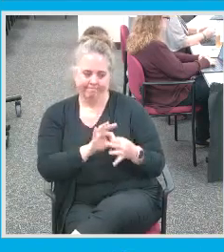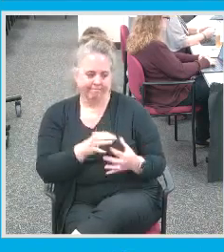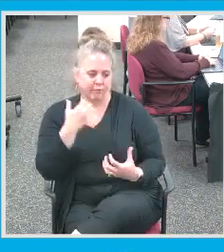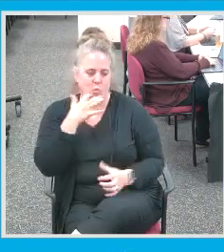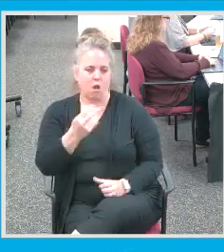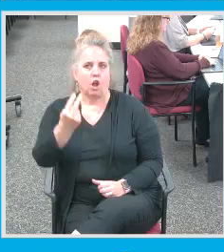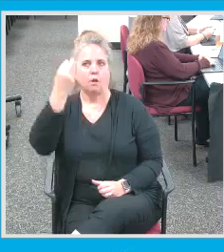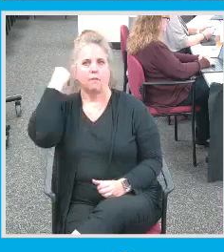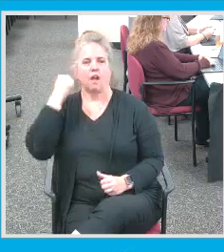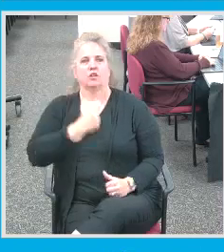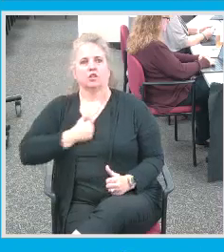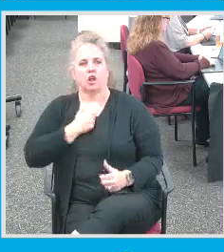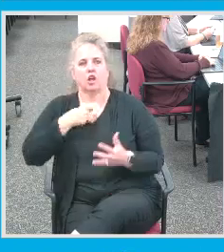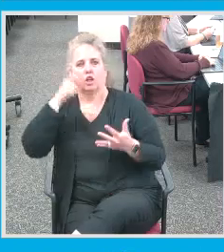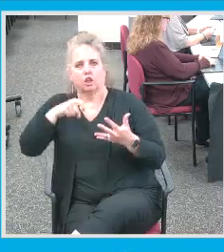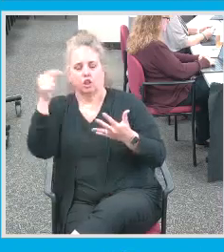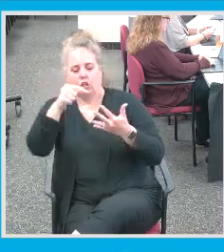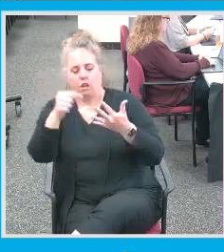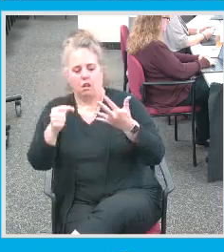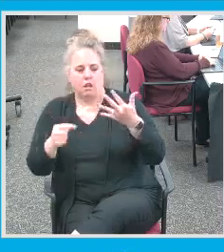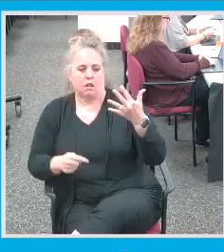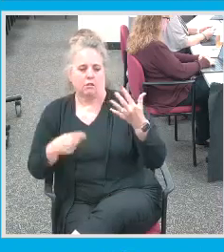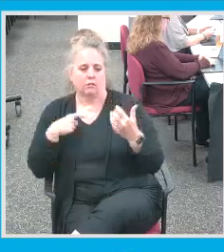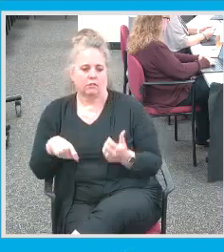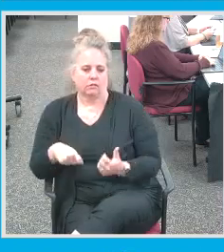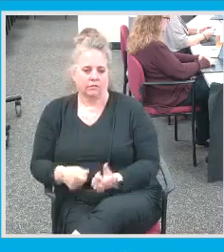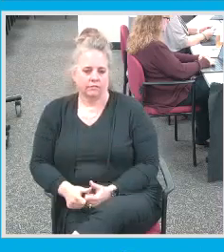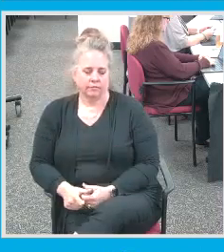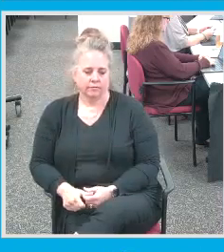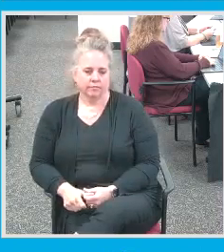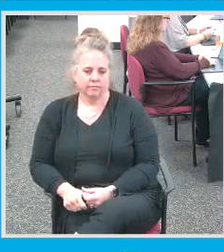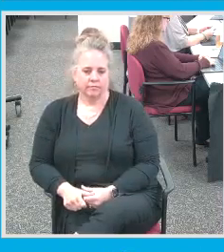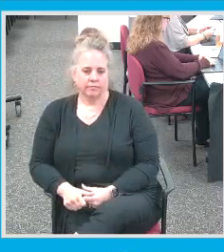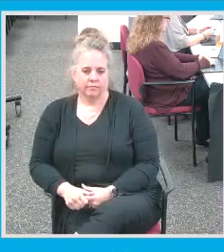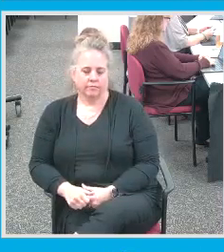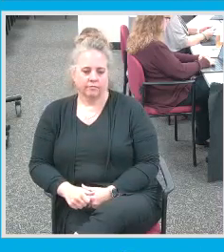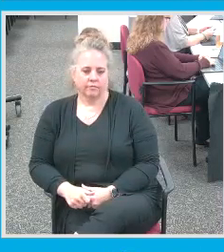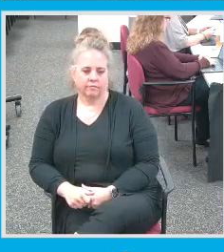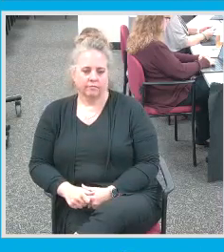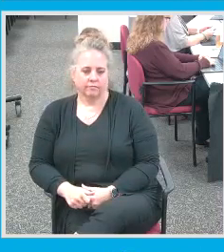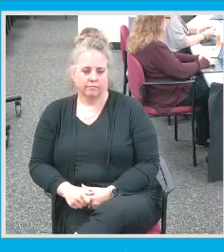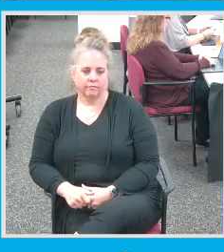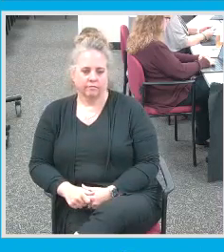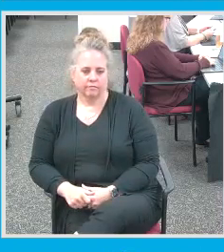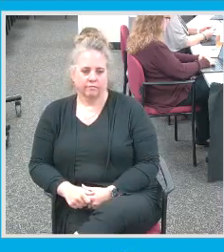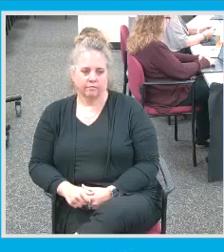So spend time with your parents, and parents fight for that time to spend with your children. Thank you.